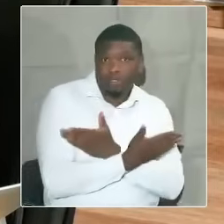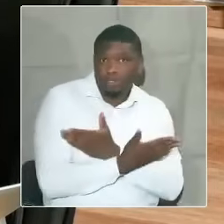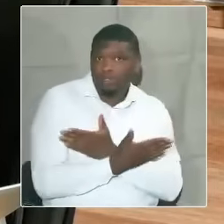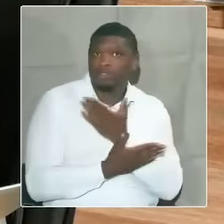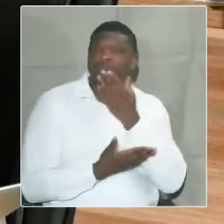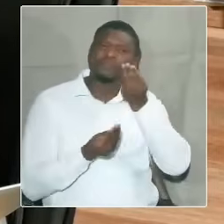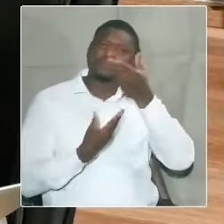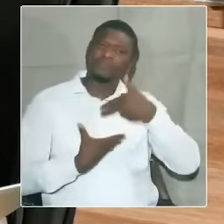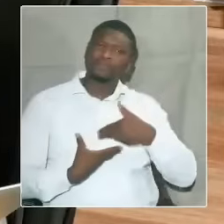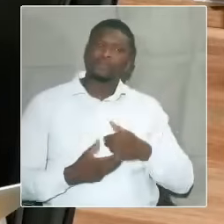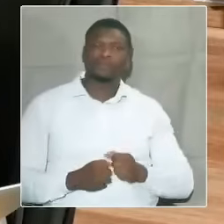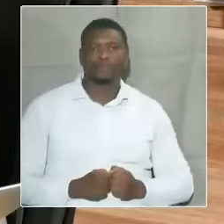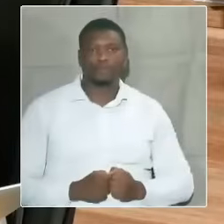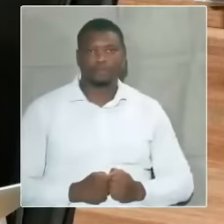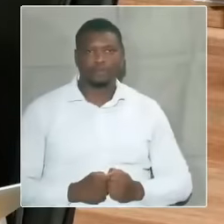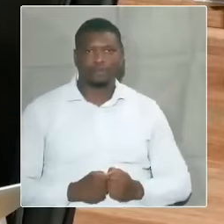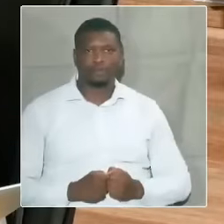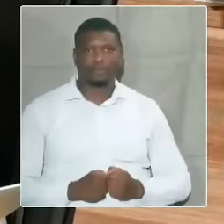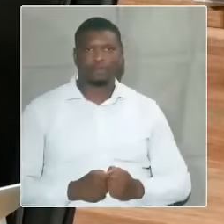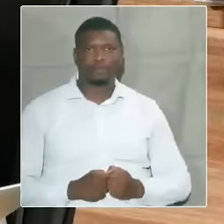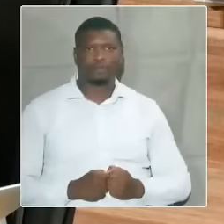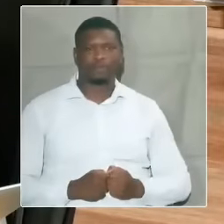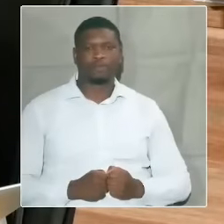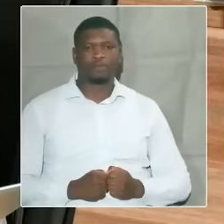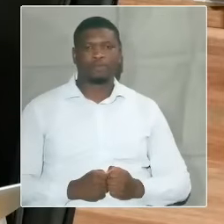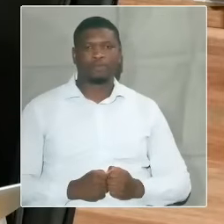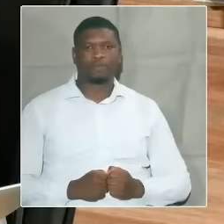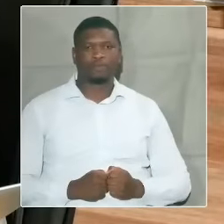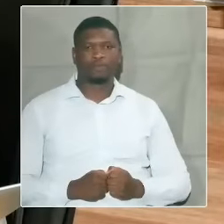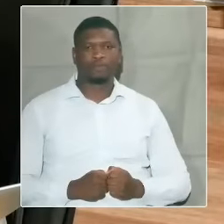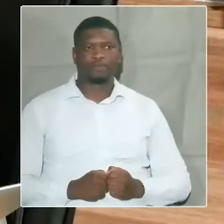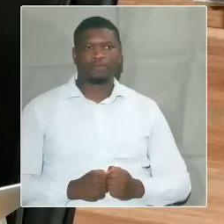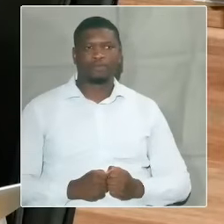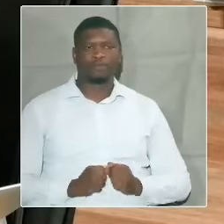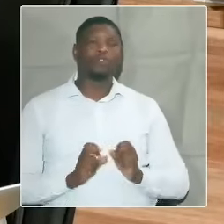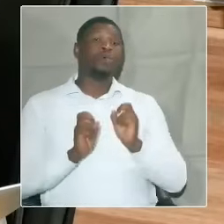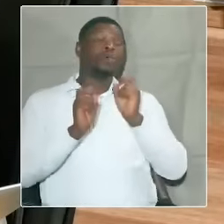Or unless if there's a detail that is missing, you should provide it.